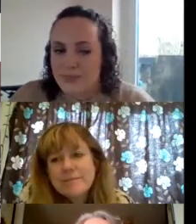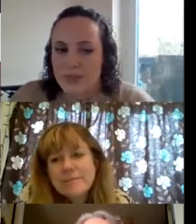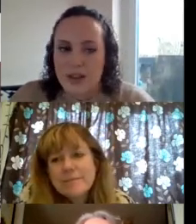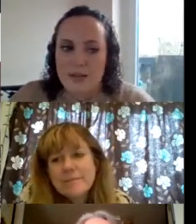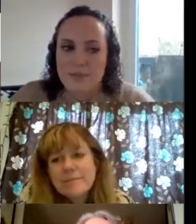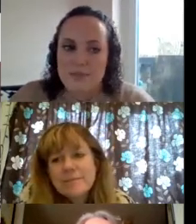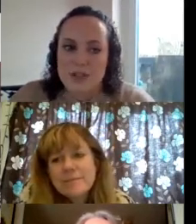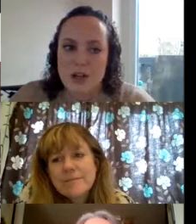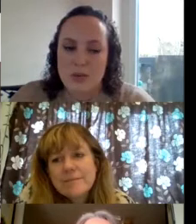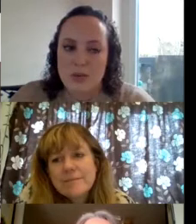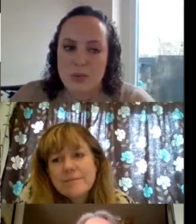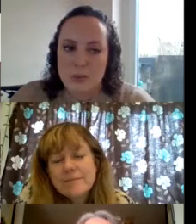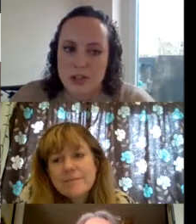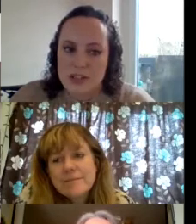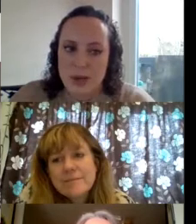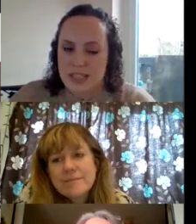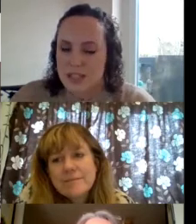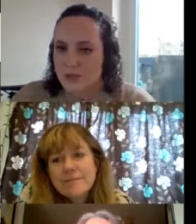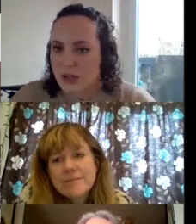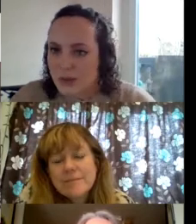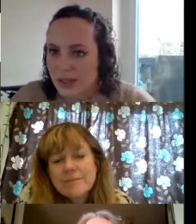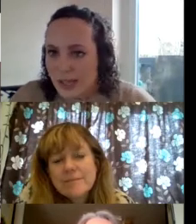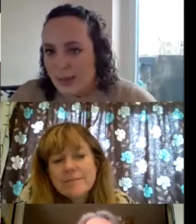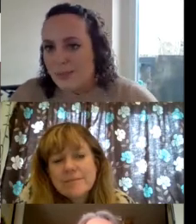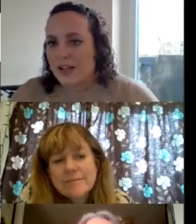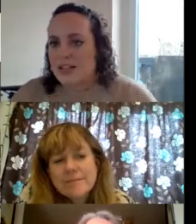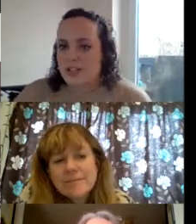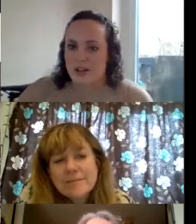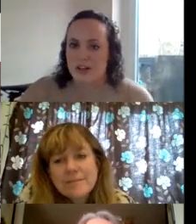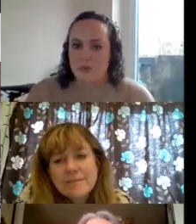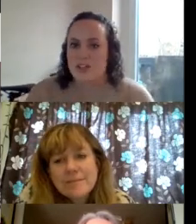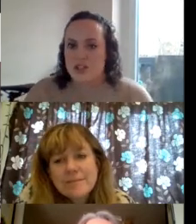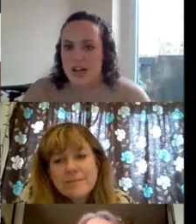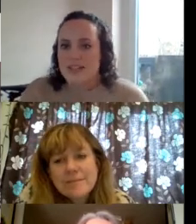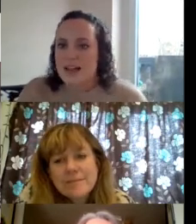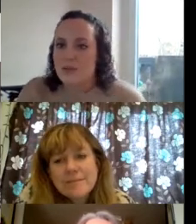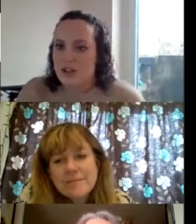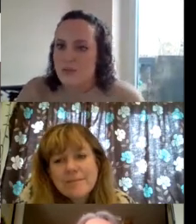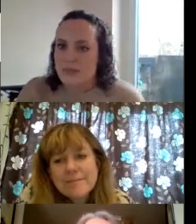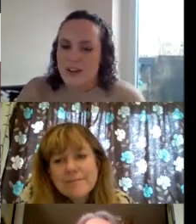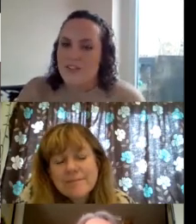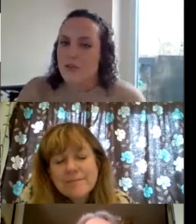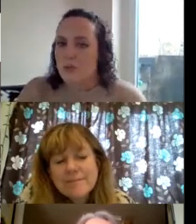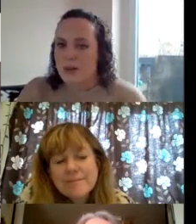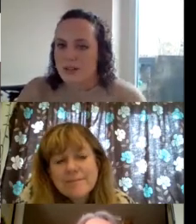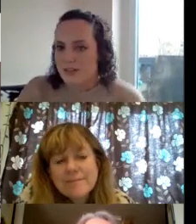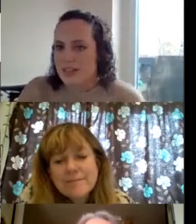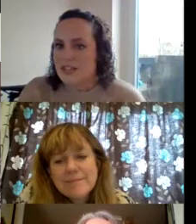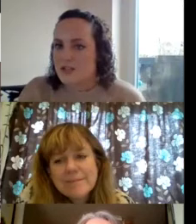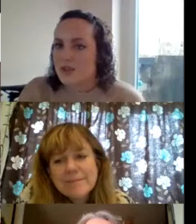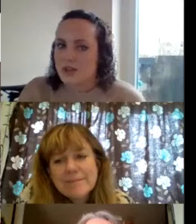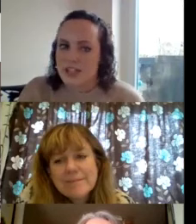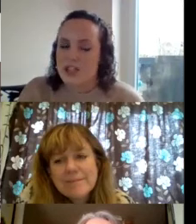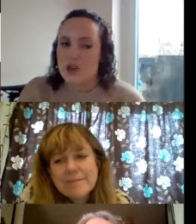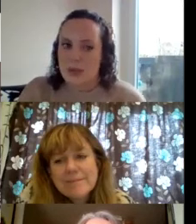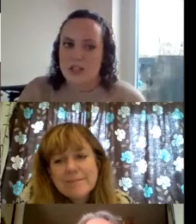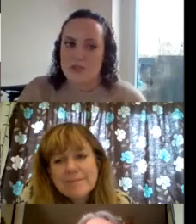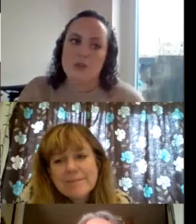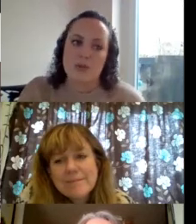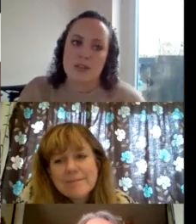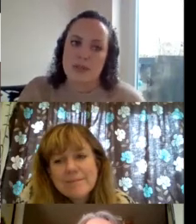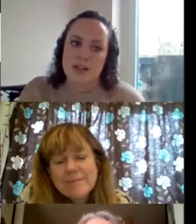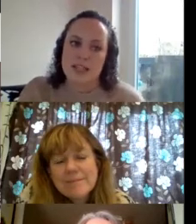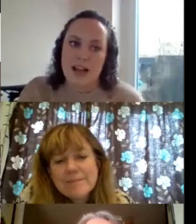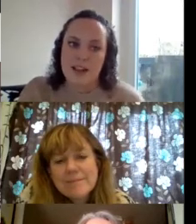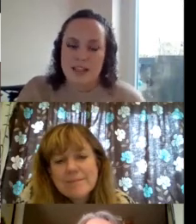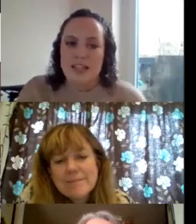February. So we use the word interview, but I just kind of want to stress that we don't mean a formal interview, like a job interview